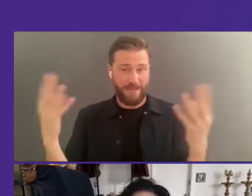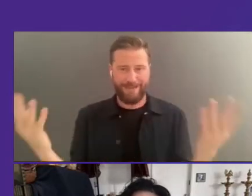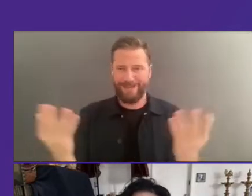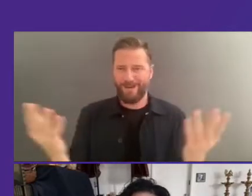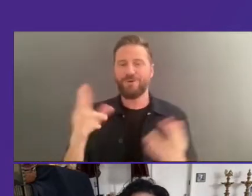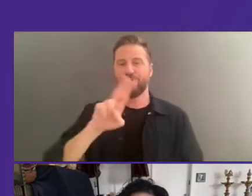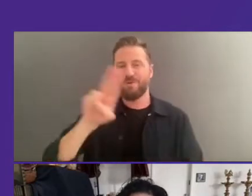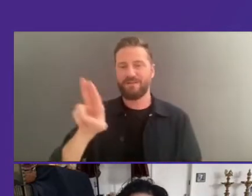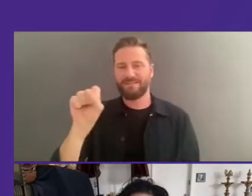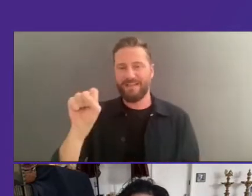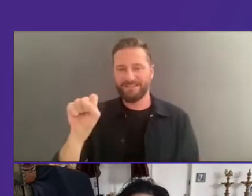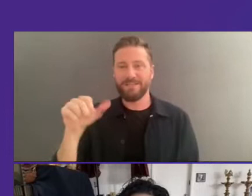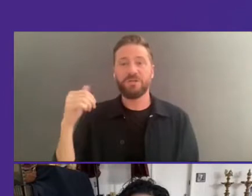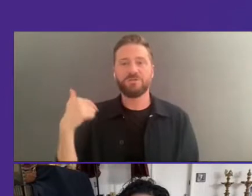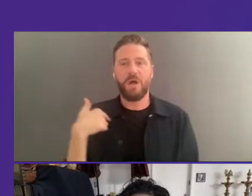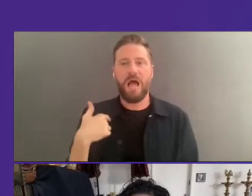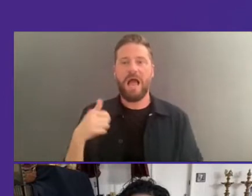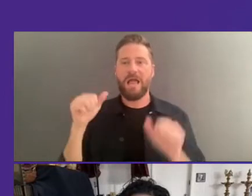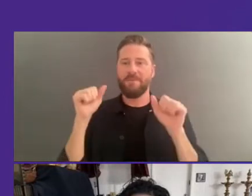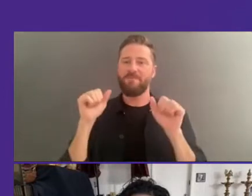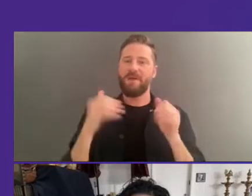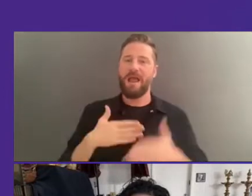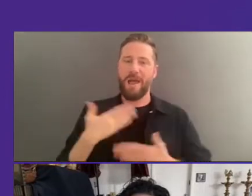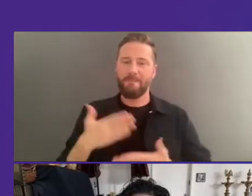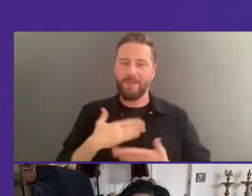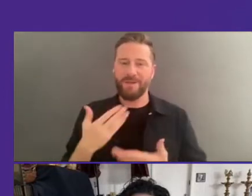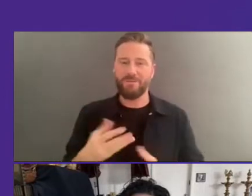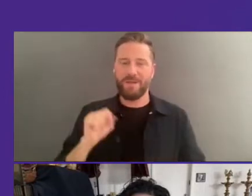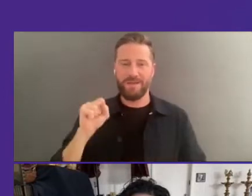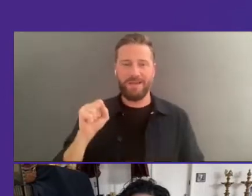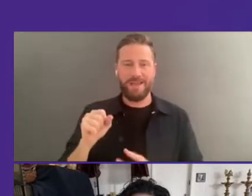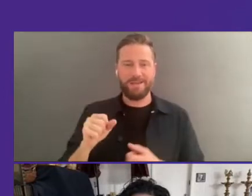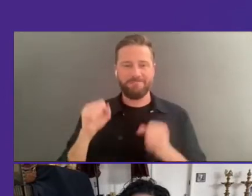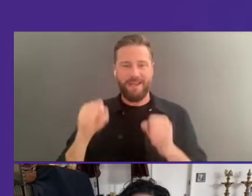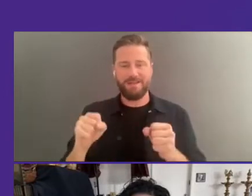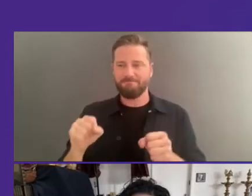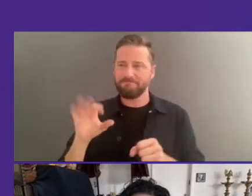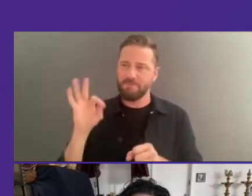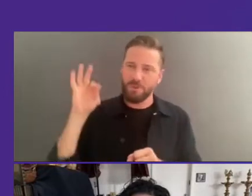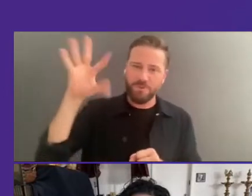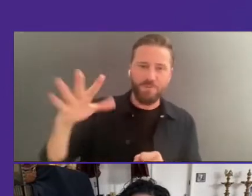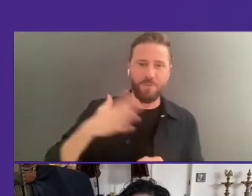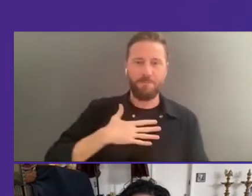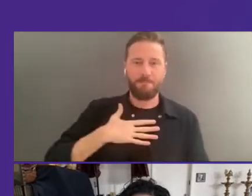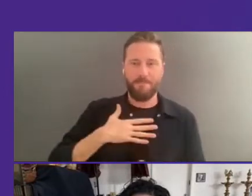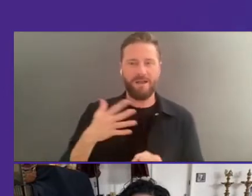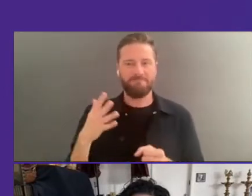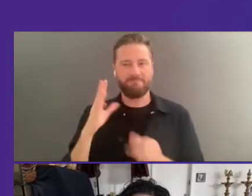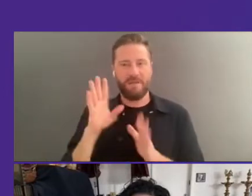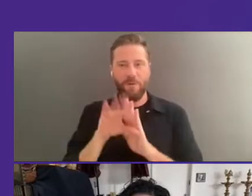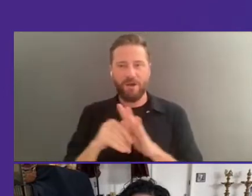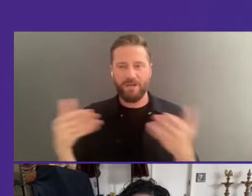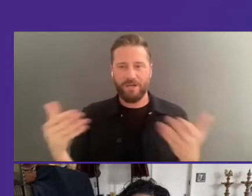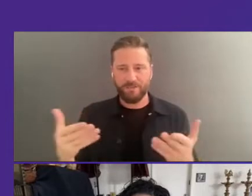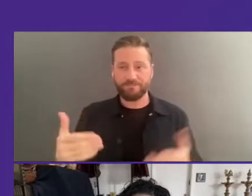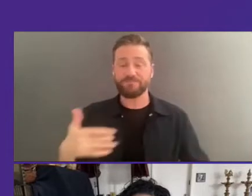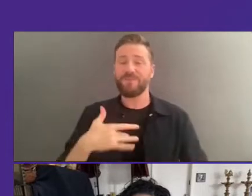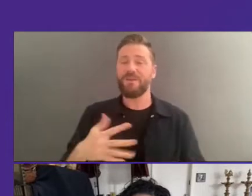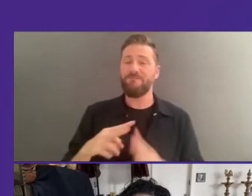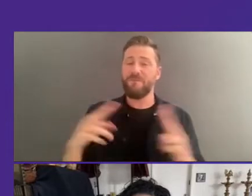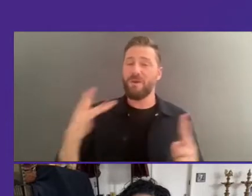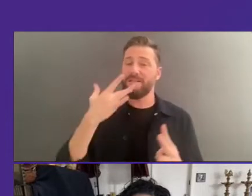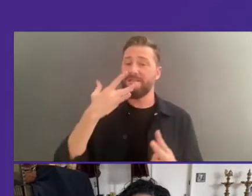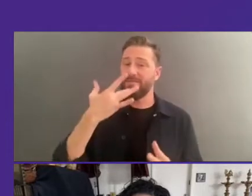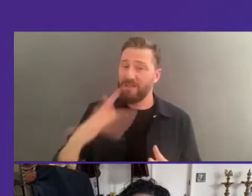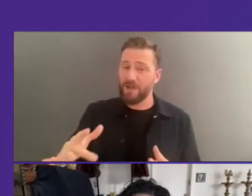by now, I hope to be able to contribute to the theme. I must bow to how fortunate I have been to be able